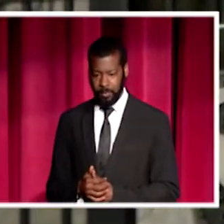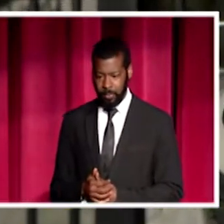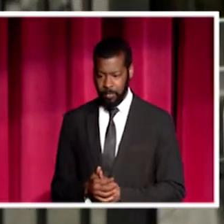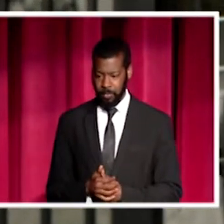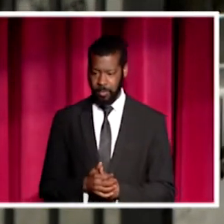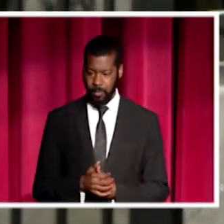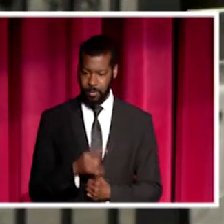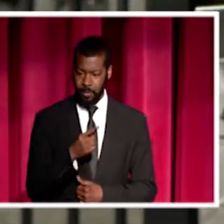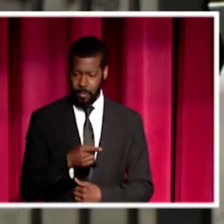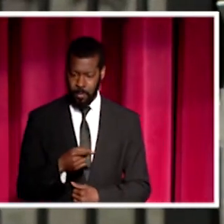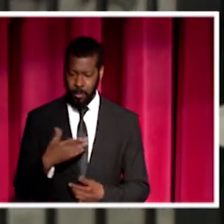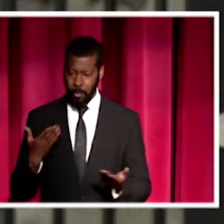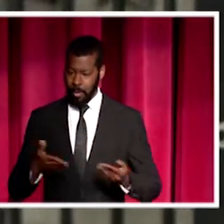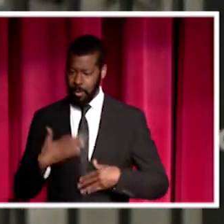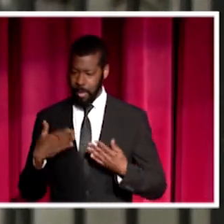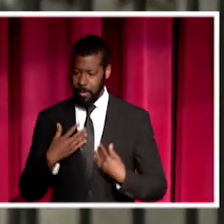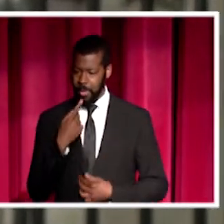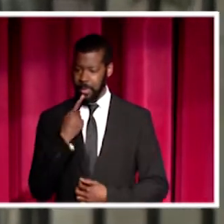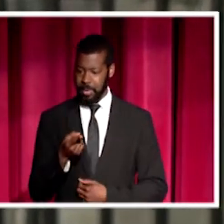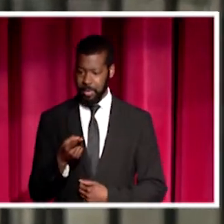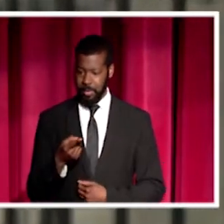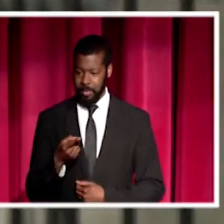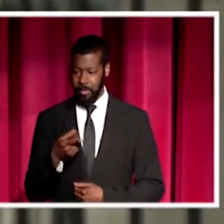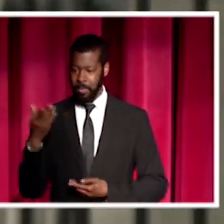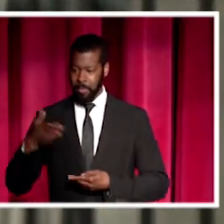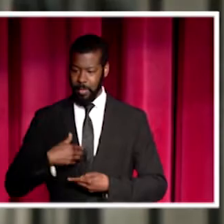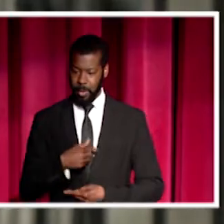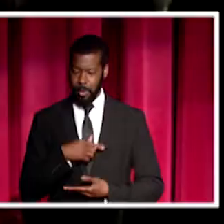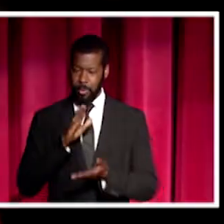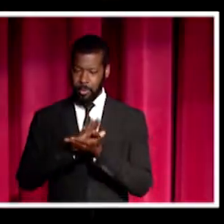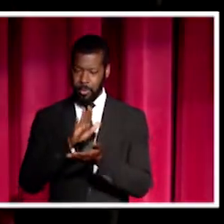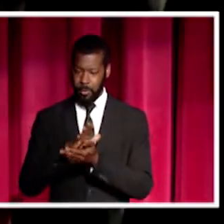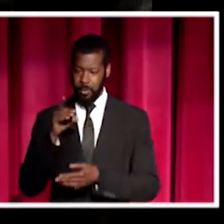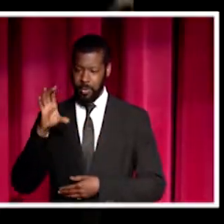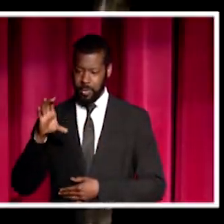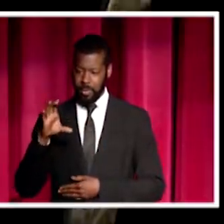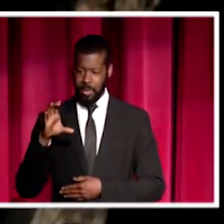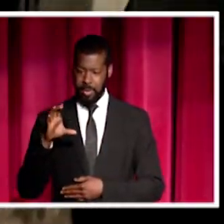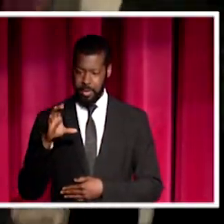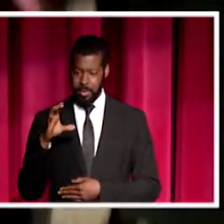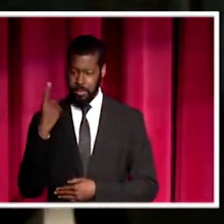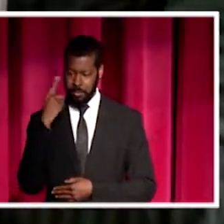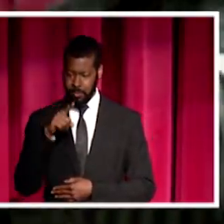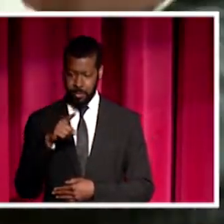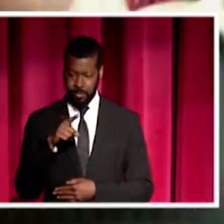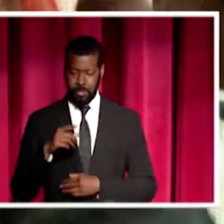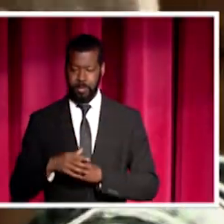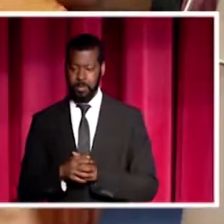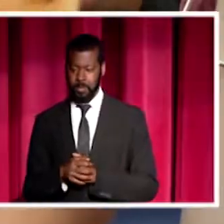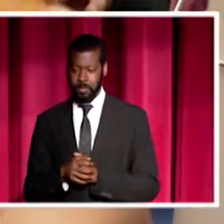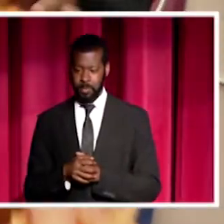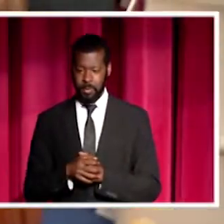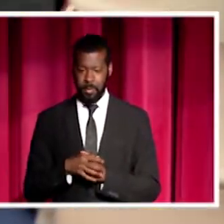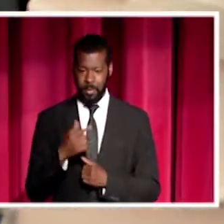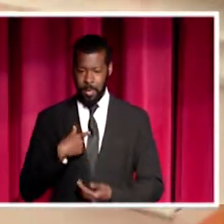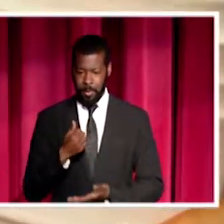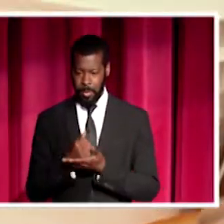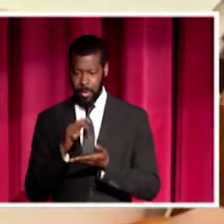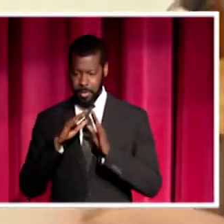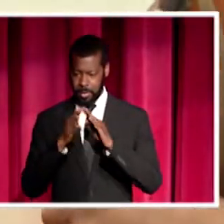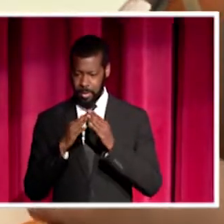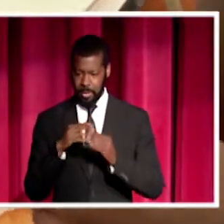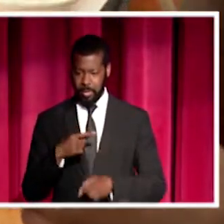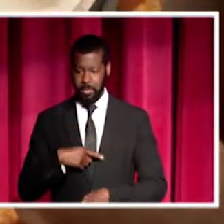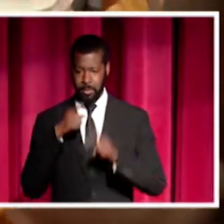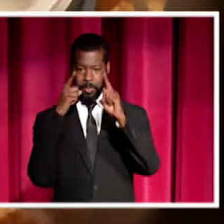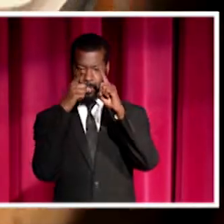We are happy and excited that you chose our school to kick off the DC's fall leaf collection season and to teach our city about the benefits of